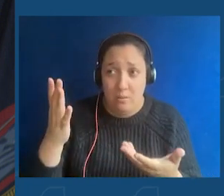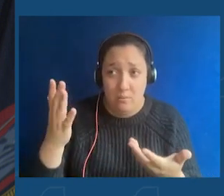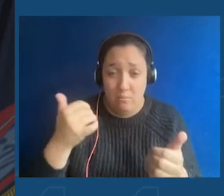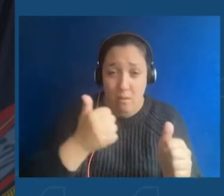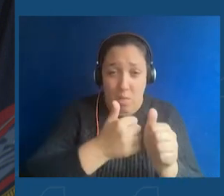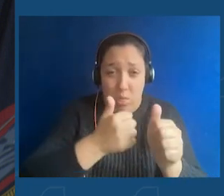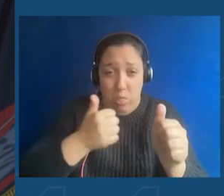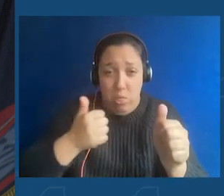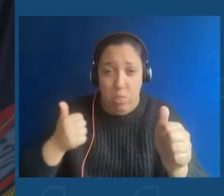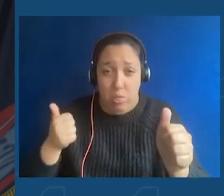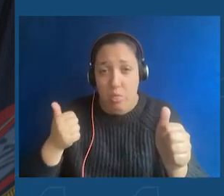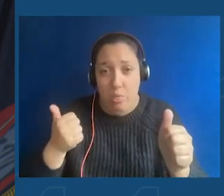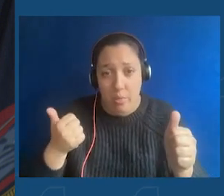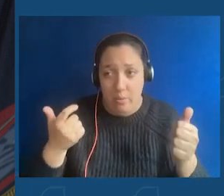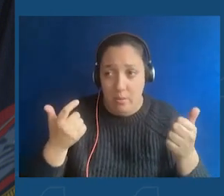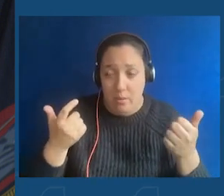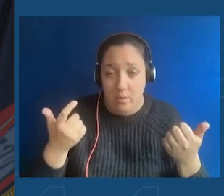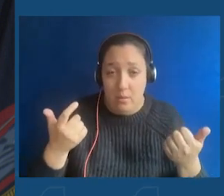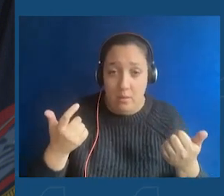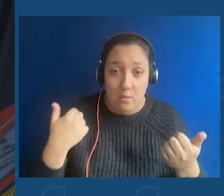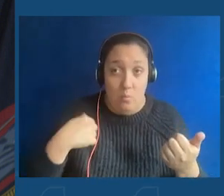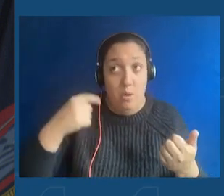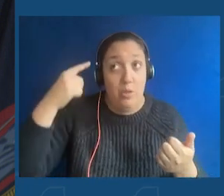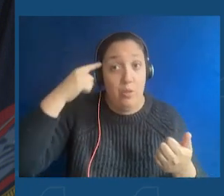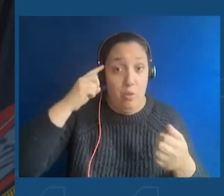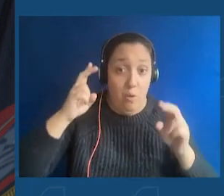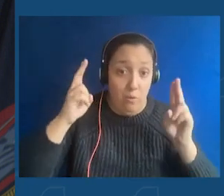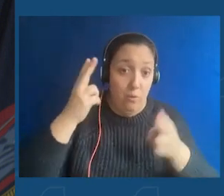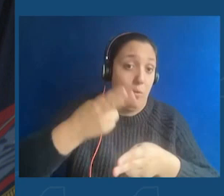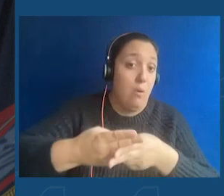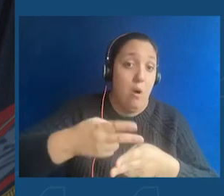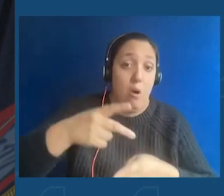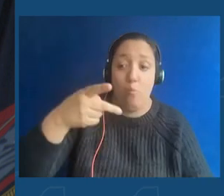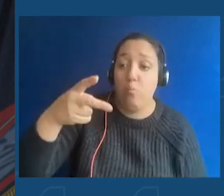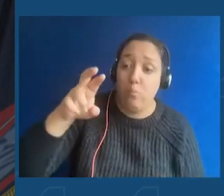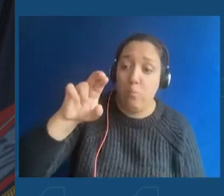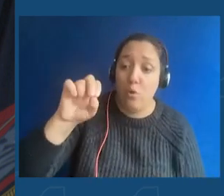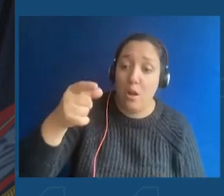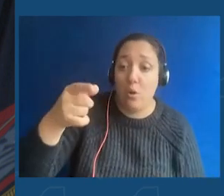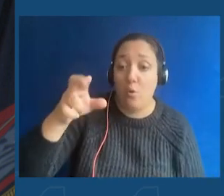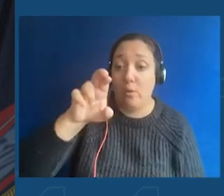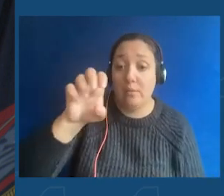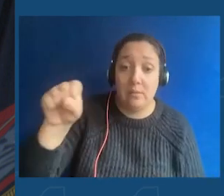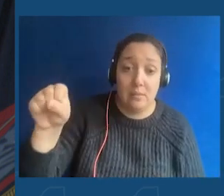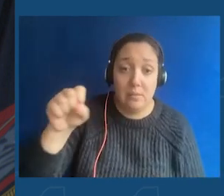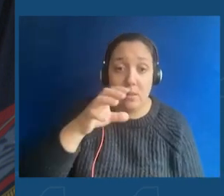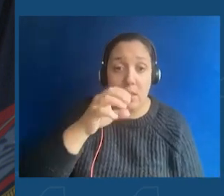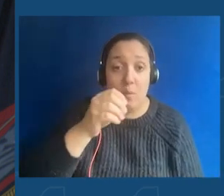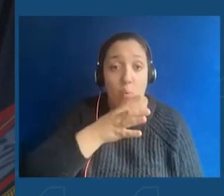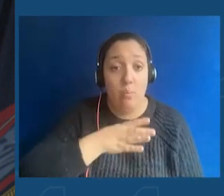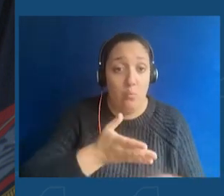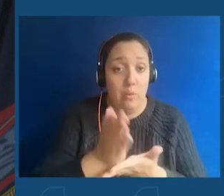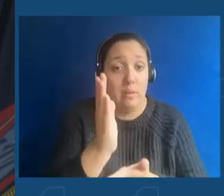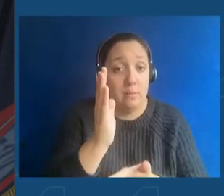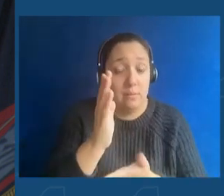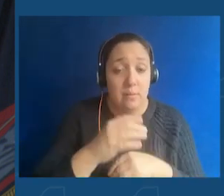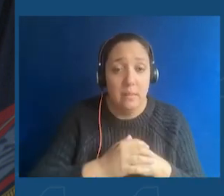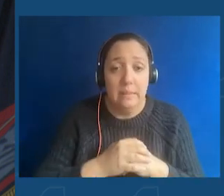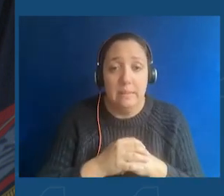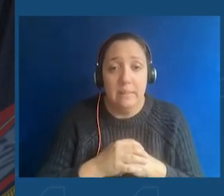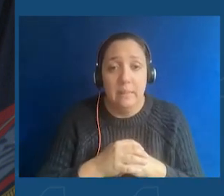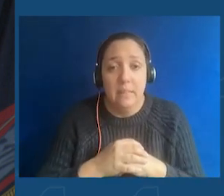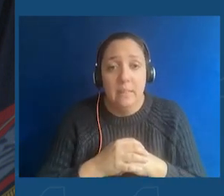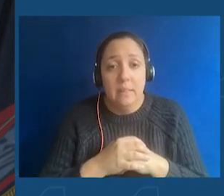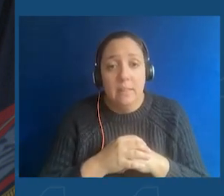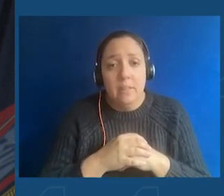cherished in this country, known as progress and the rights of women. And the threats of